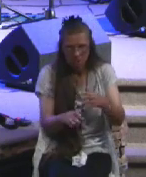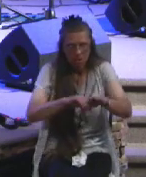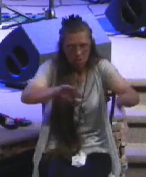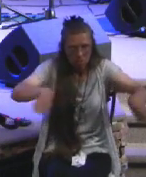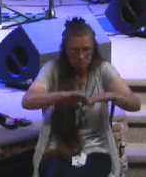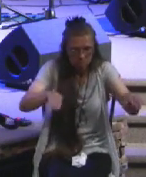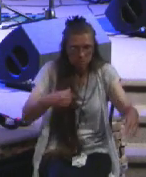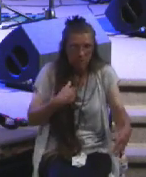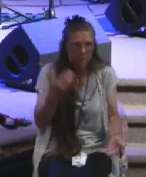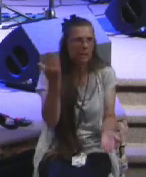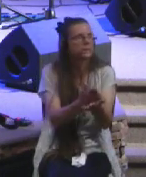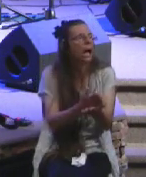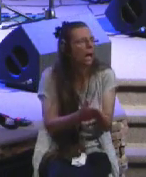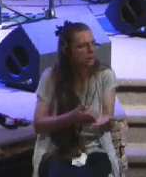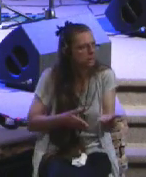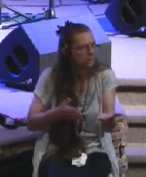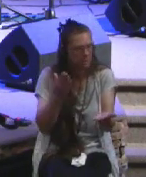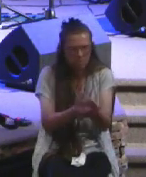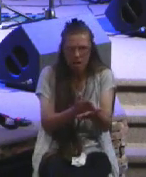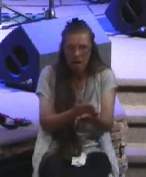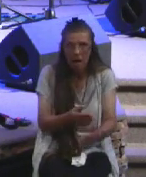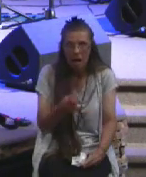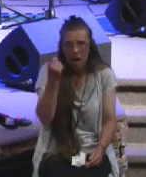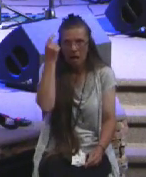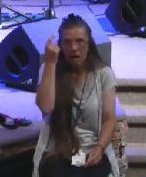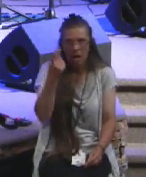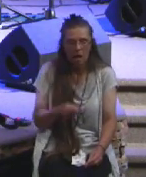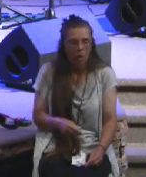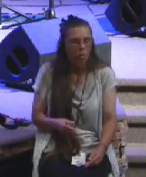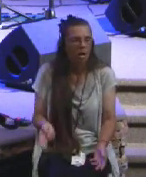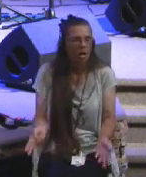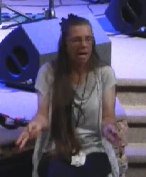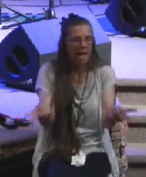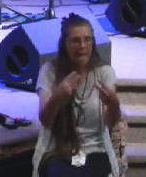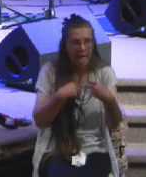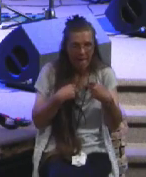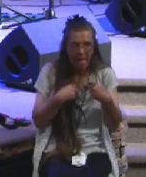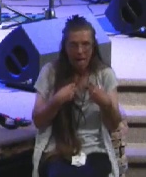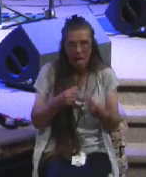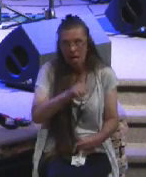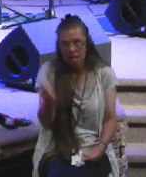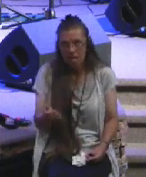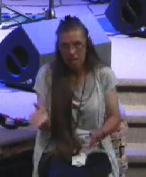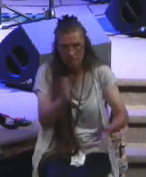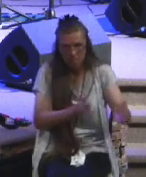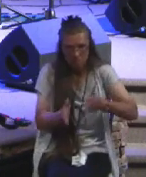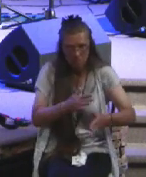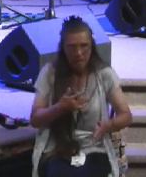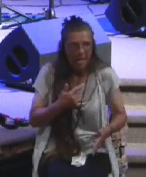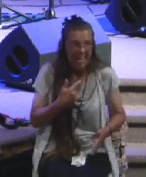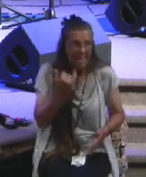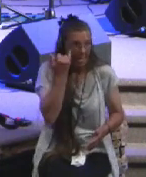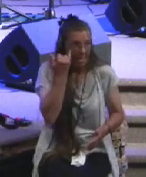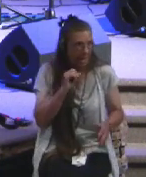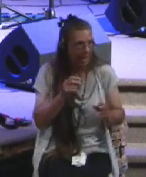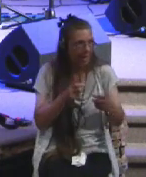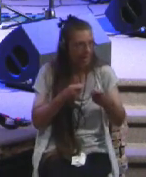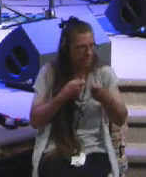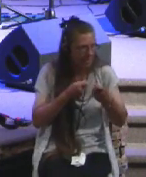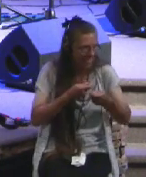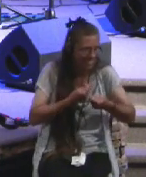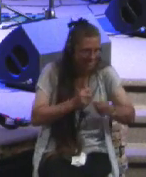and stopped because I realized real quick we're going to have another problem on our hands if I keep trying to go. And so